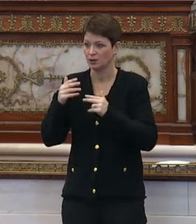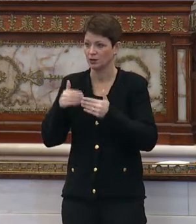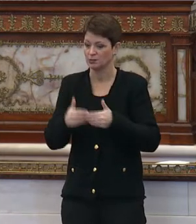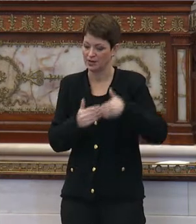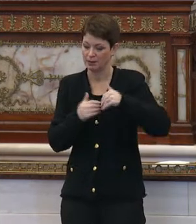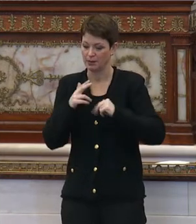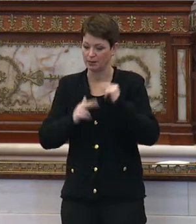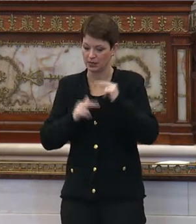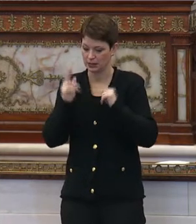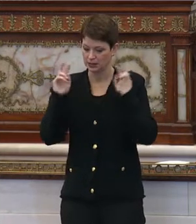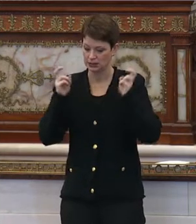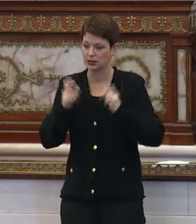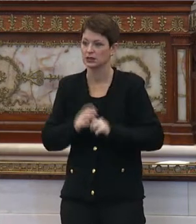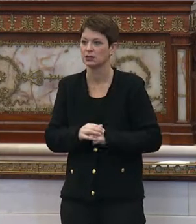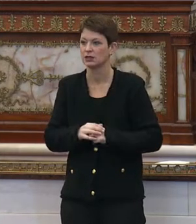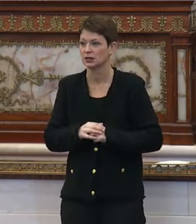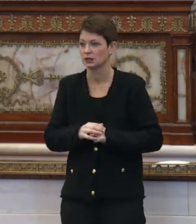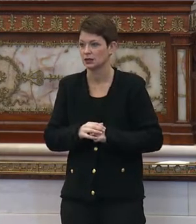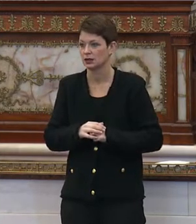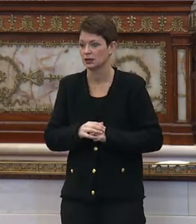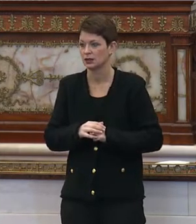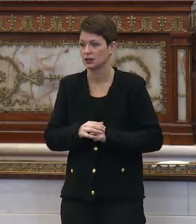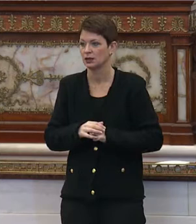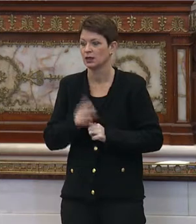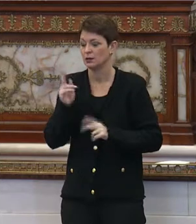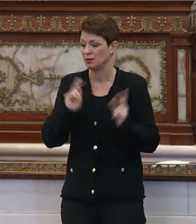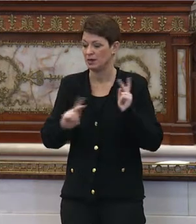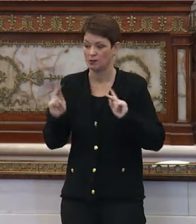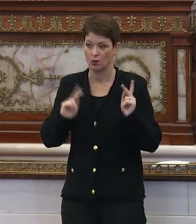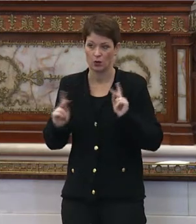build. Mm-hmm. And I get it. People,